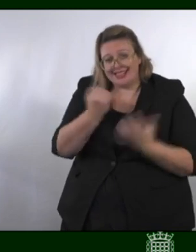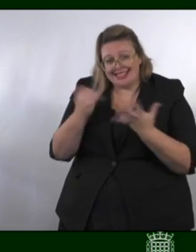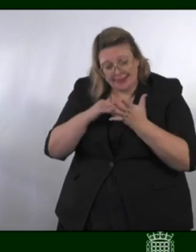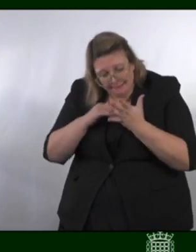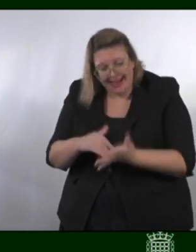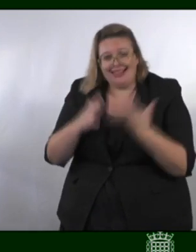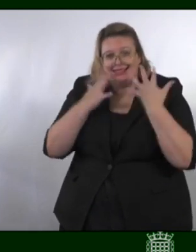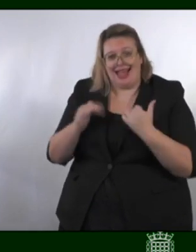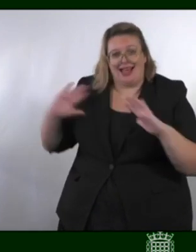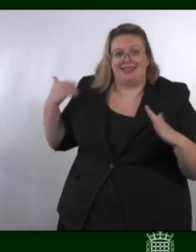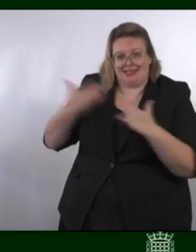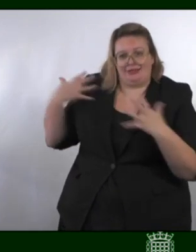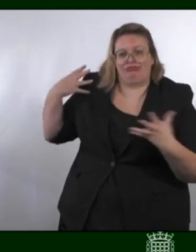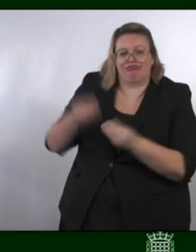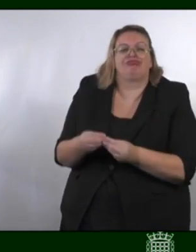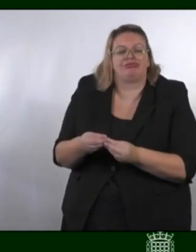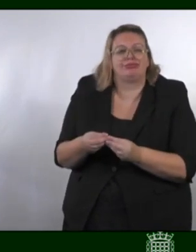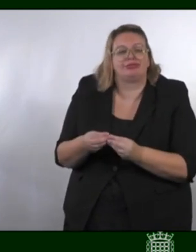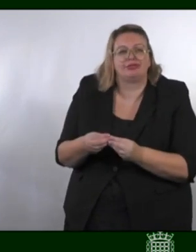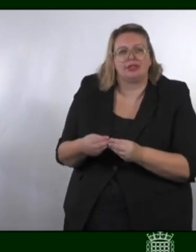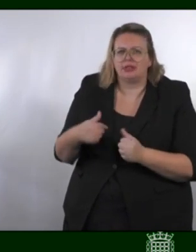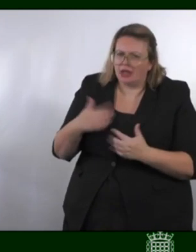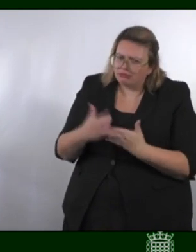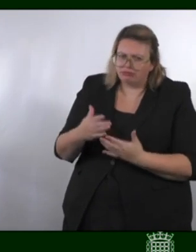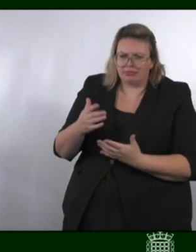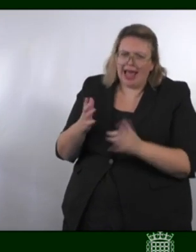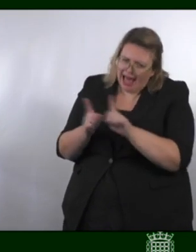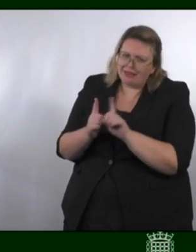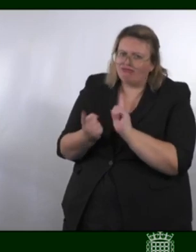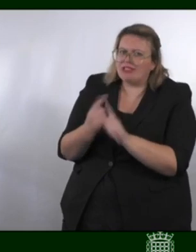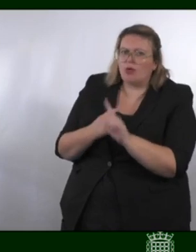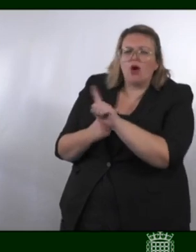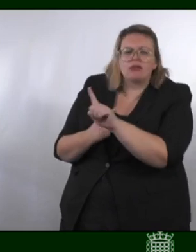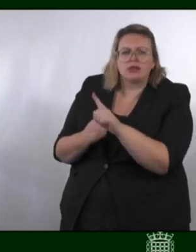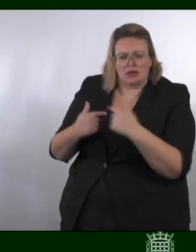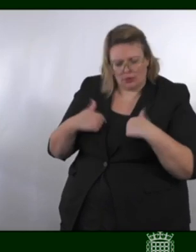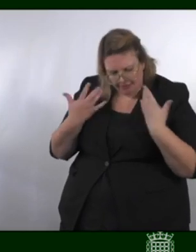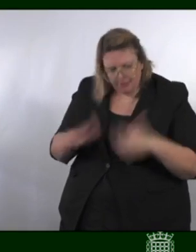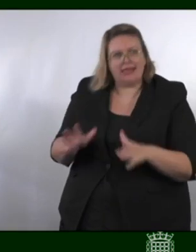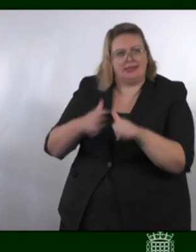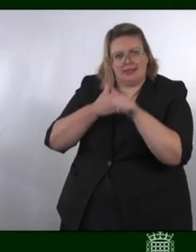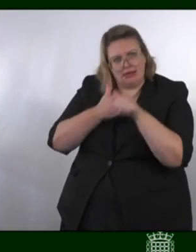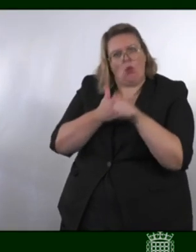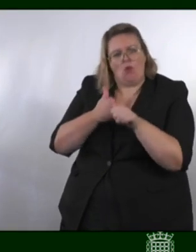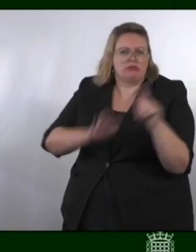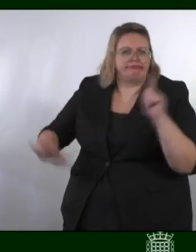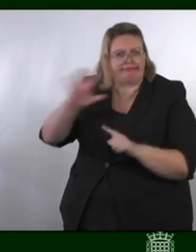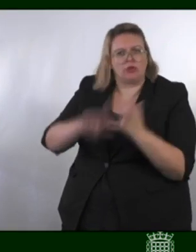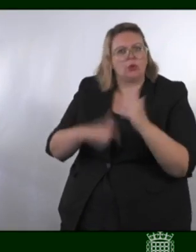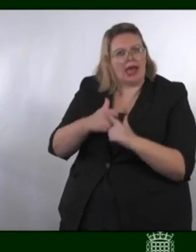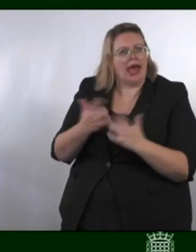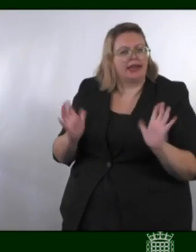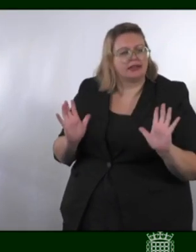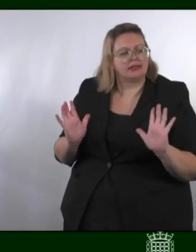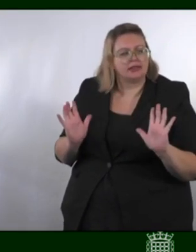and I'm also proud on her other point that we've been able to support people across the country in the way that we